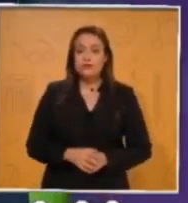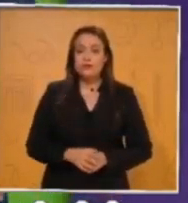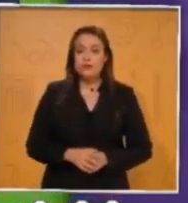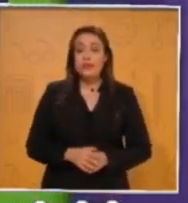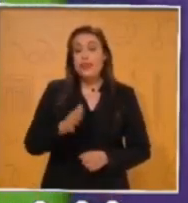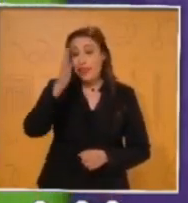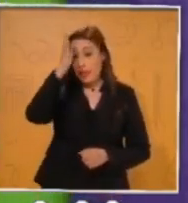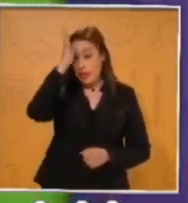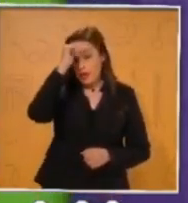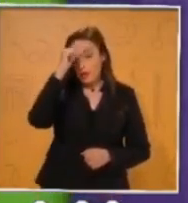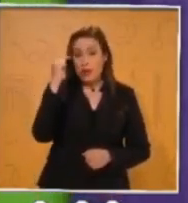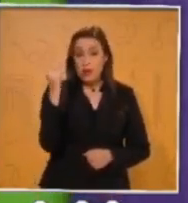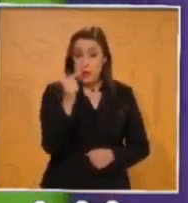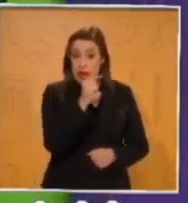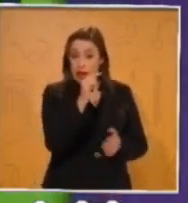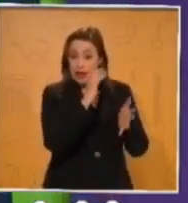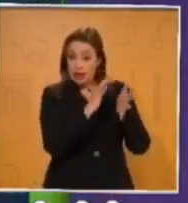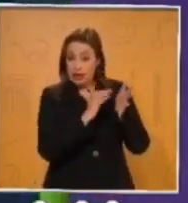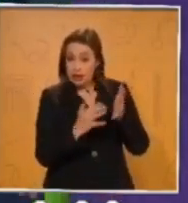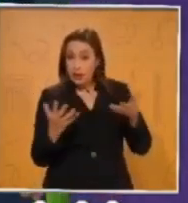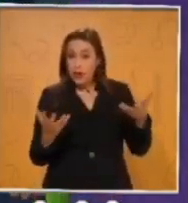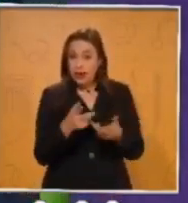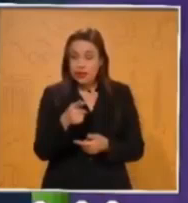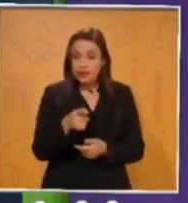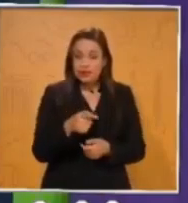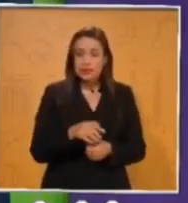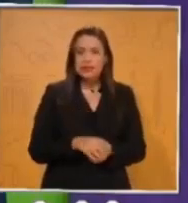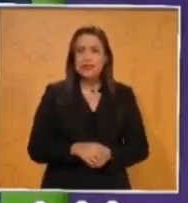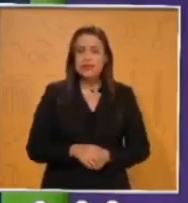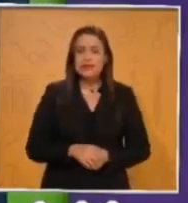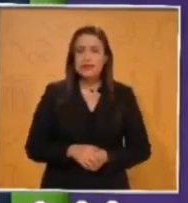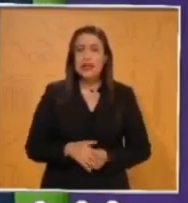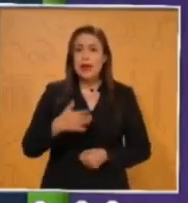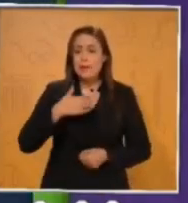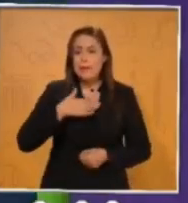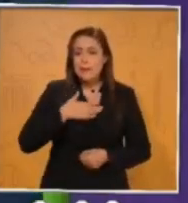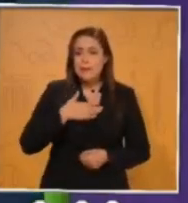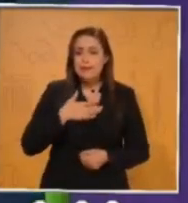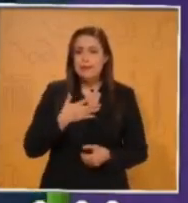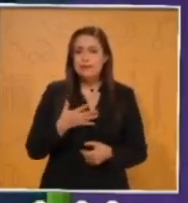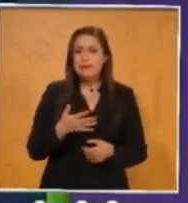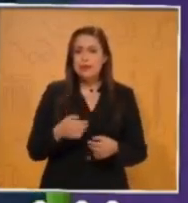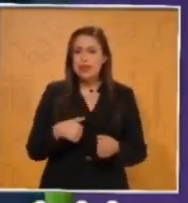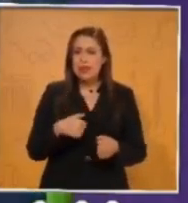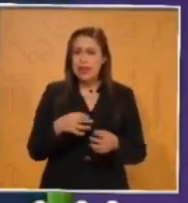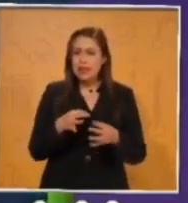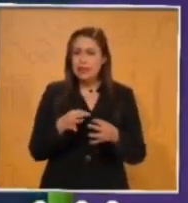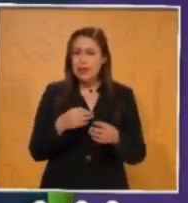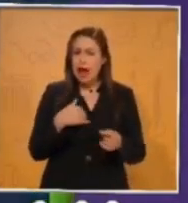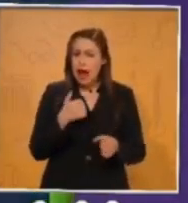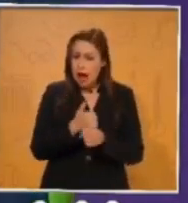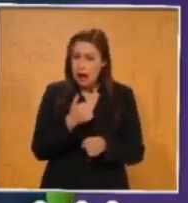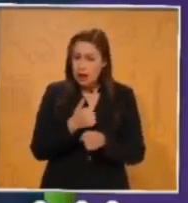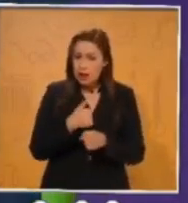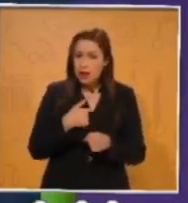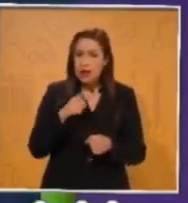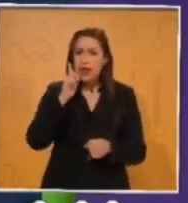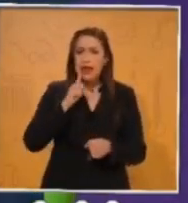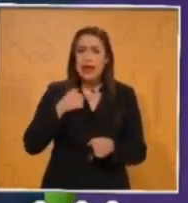According to what we read before, my aunt lives in New York. What do you